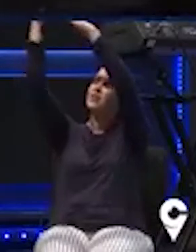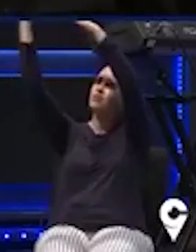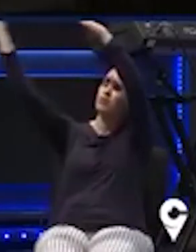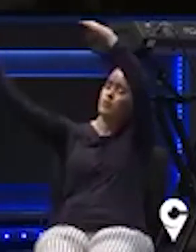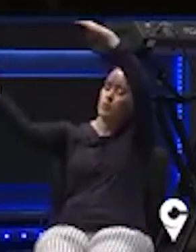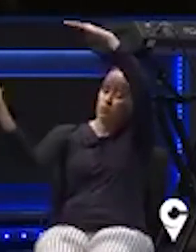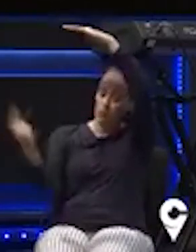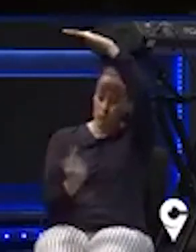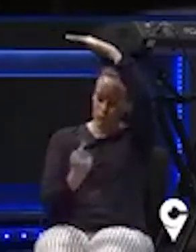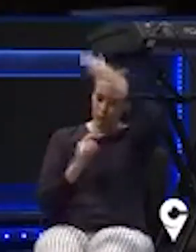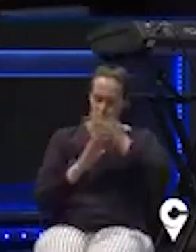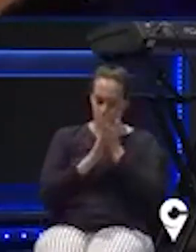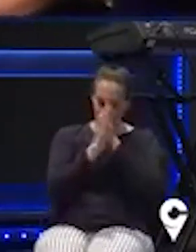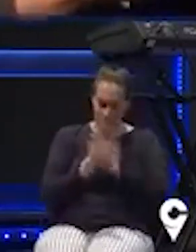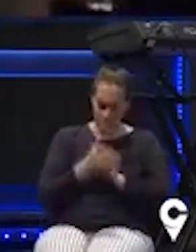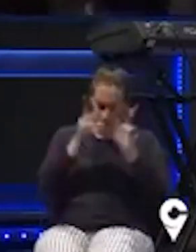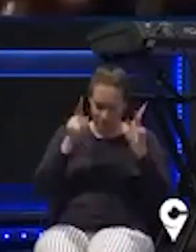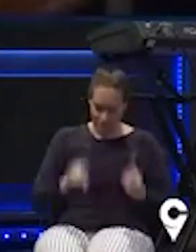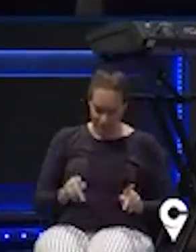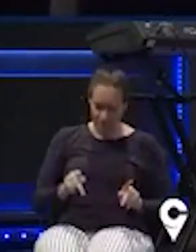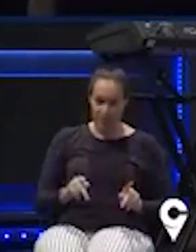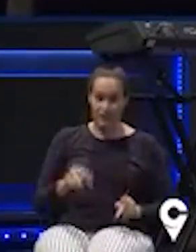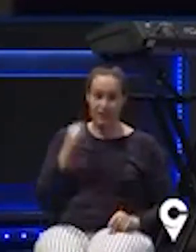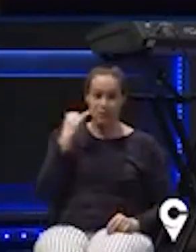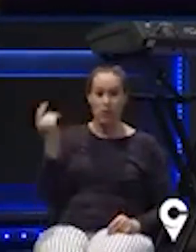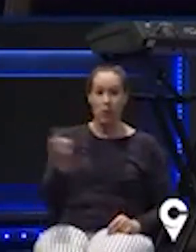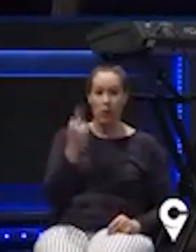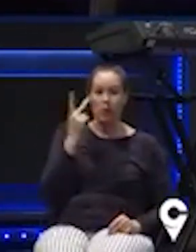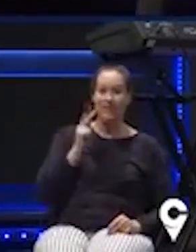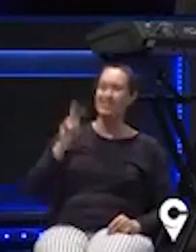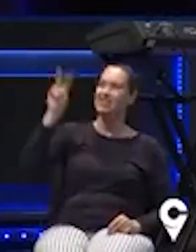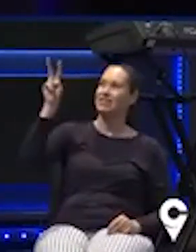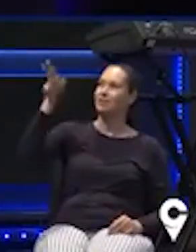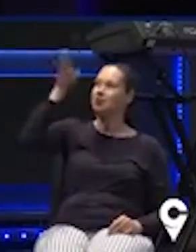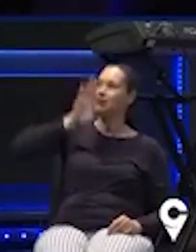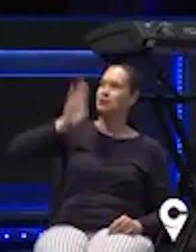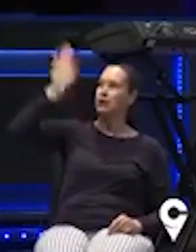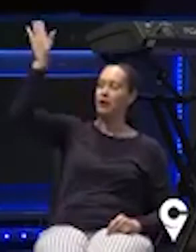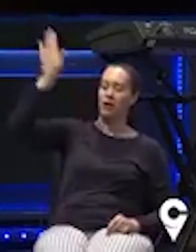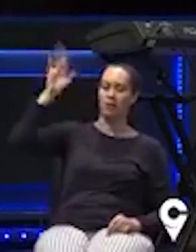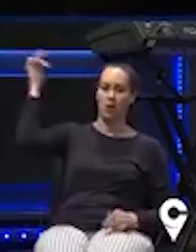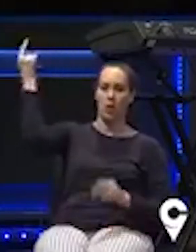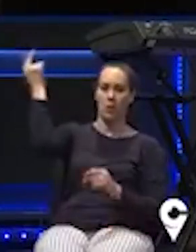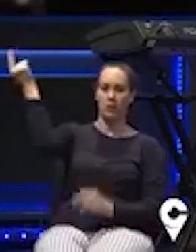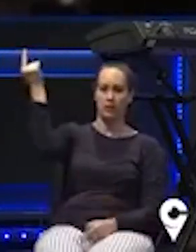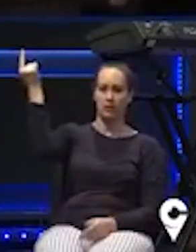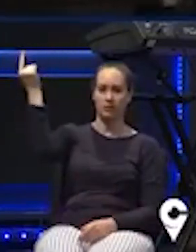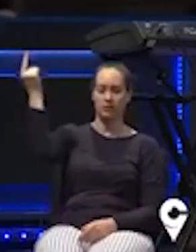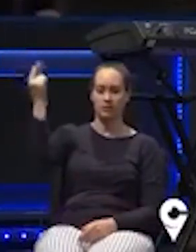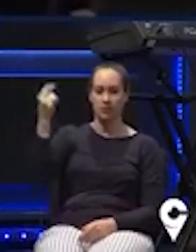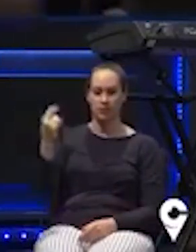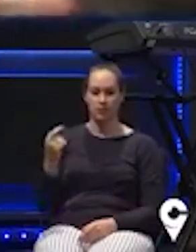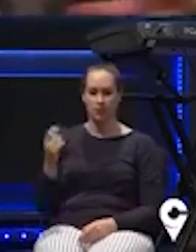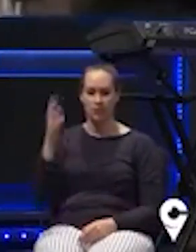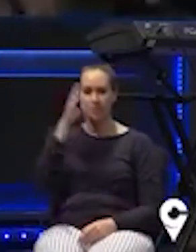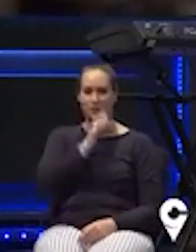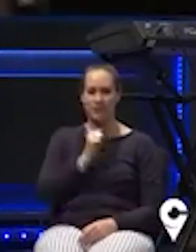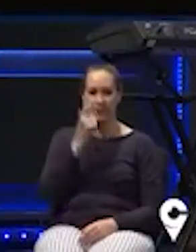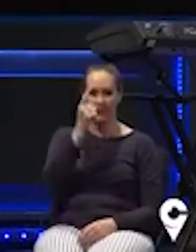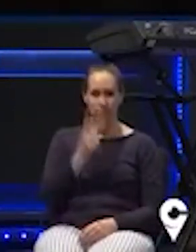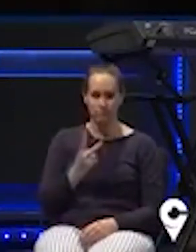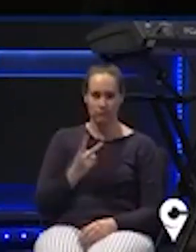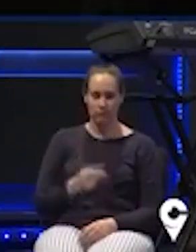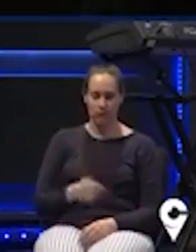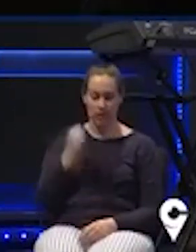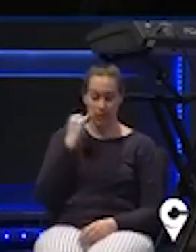of humanity. If you only see him as God, you're missing half the picture. If you only see him as human, you're missing the other